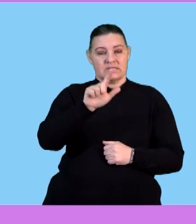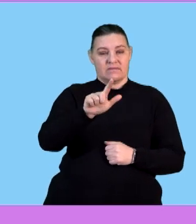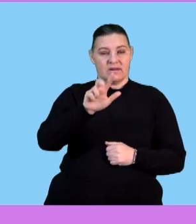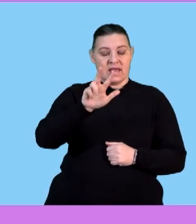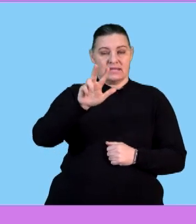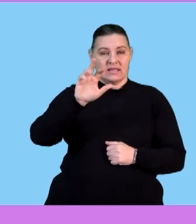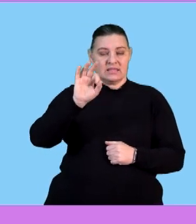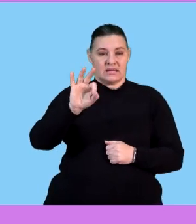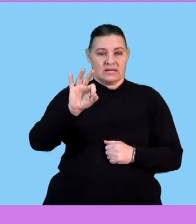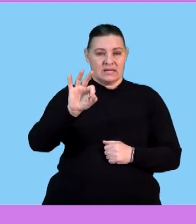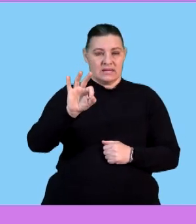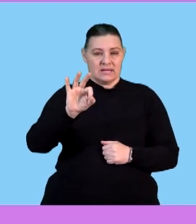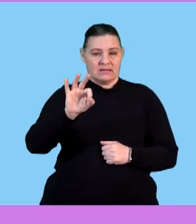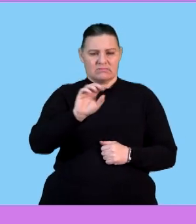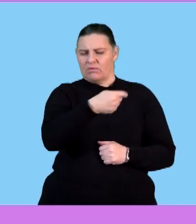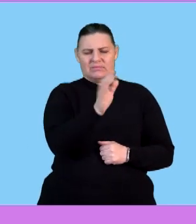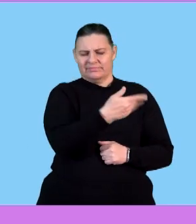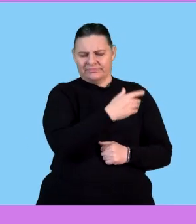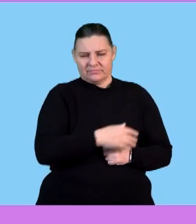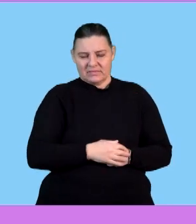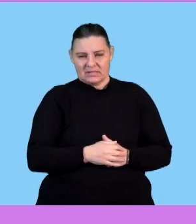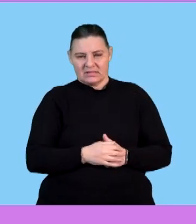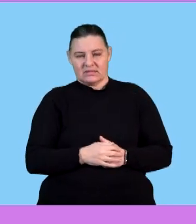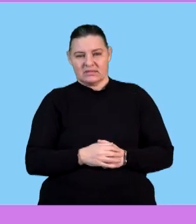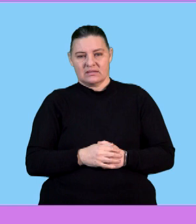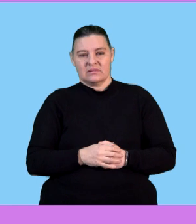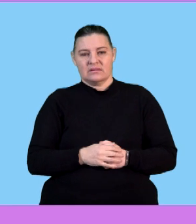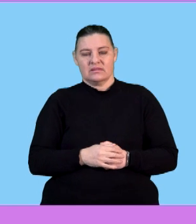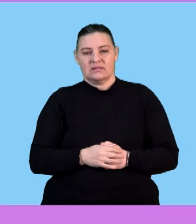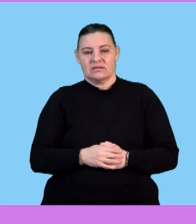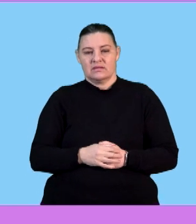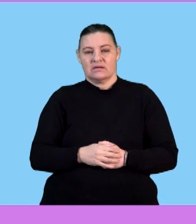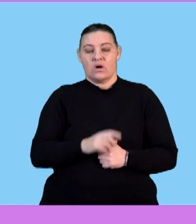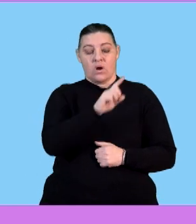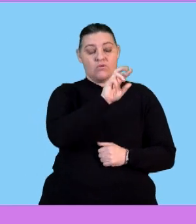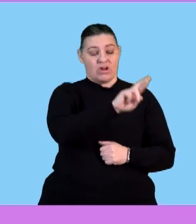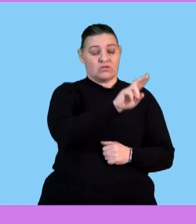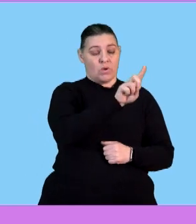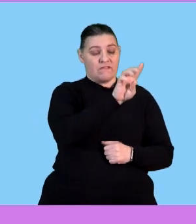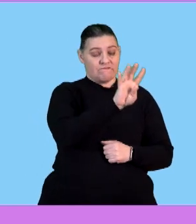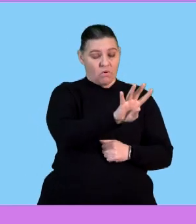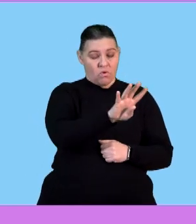14,783. Oh, that's not a comma. I apologize.